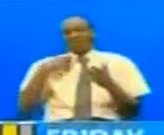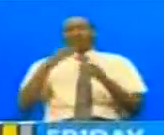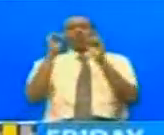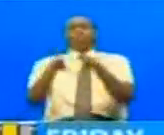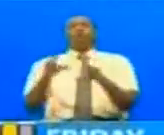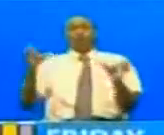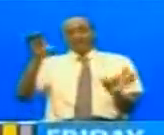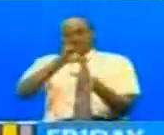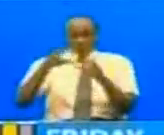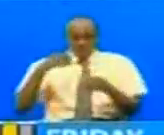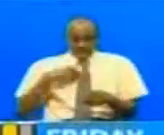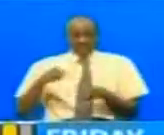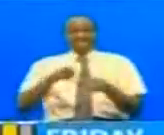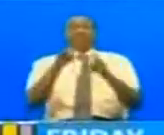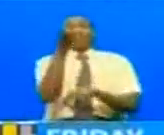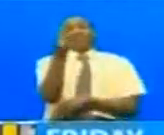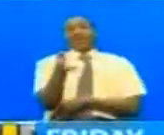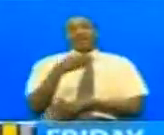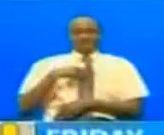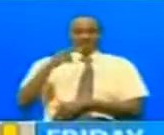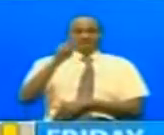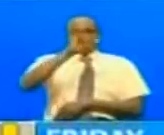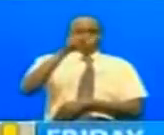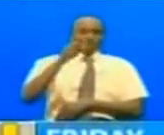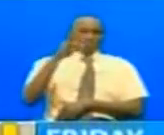of waste at a seasonal river in Jomvu.